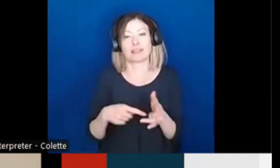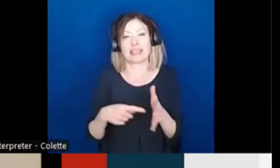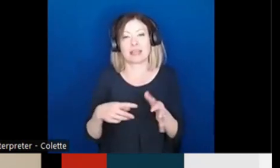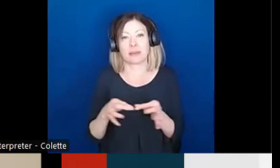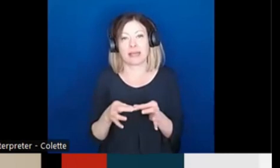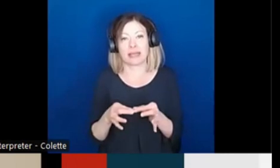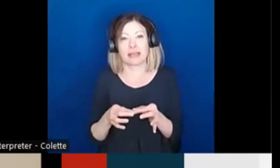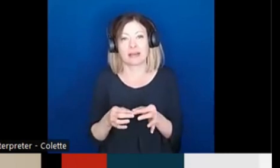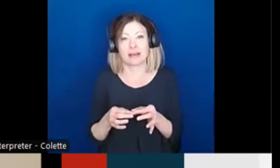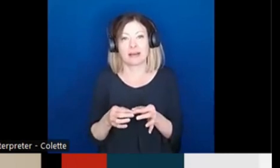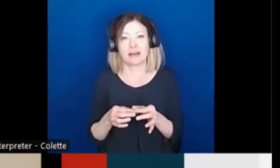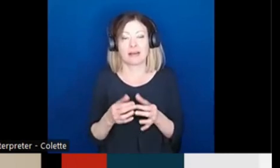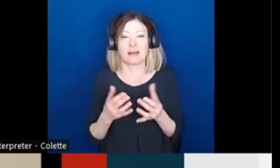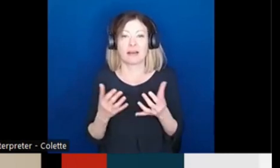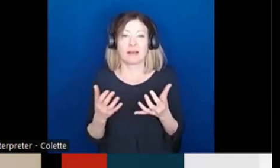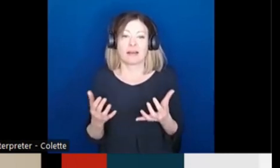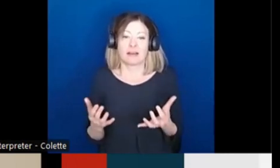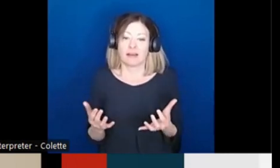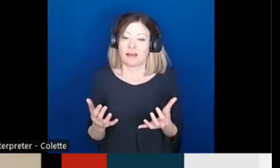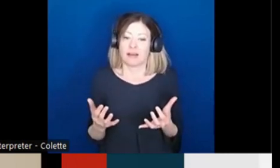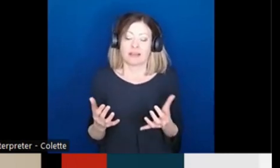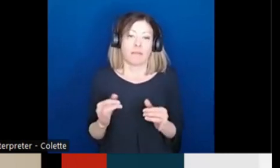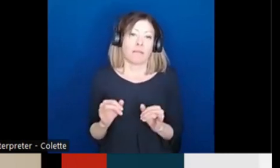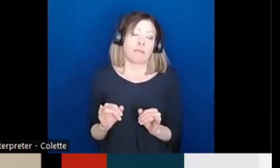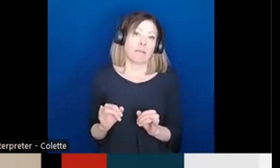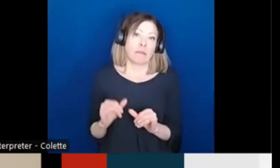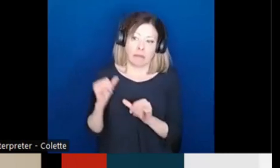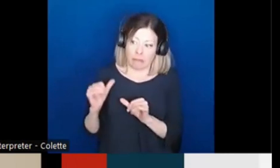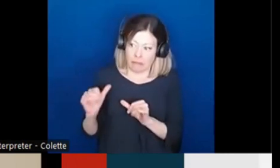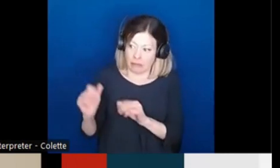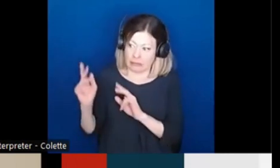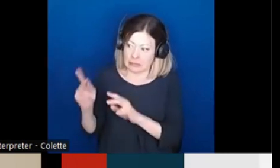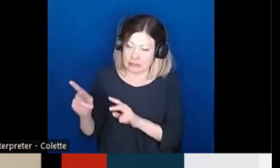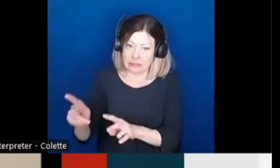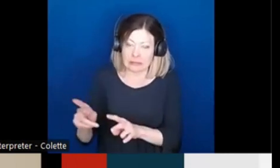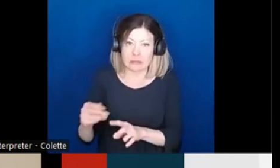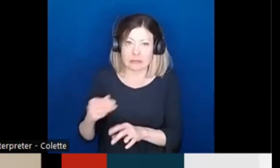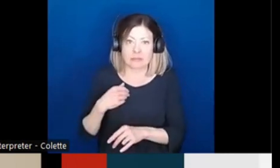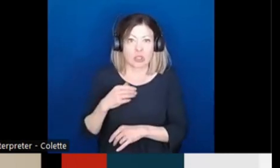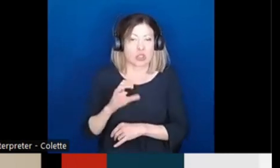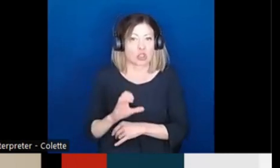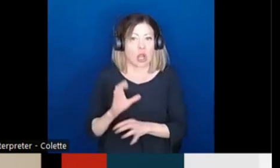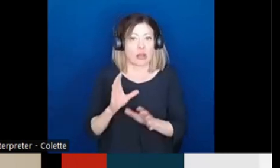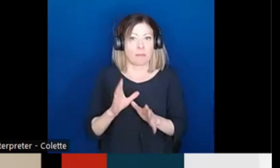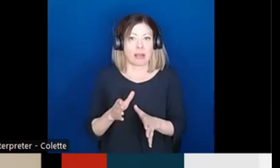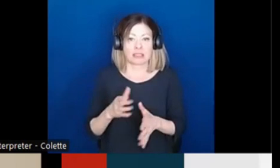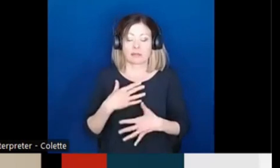awful part of the Bronte story. Charlotte probably thought, apart from the terrible grief